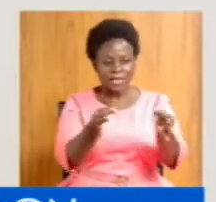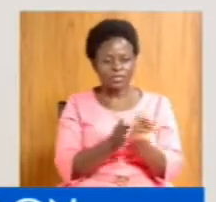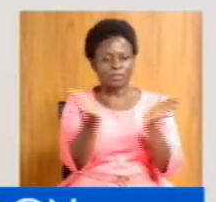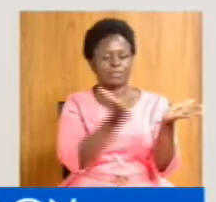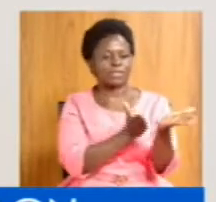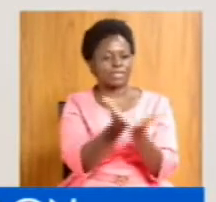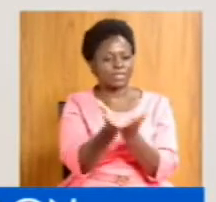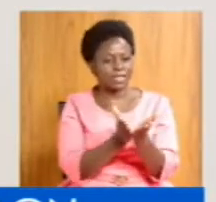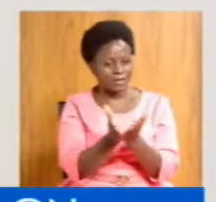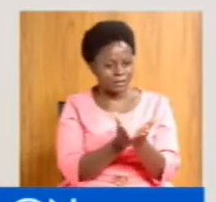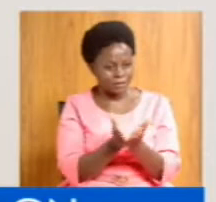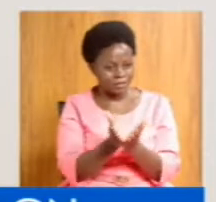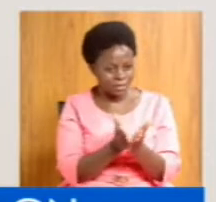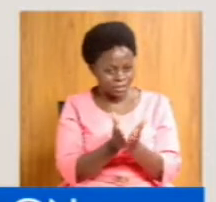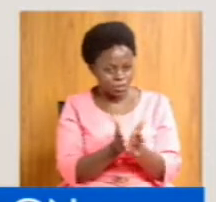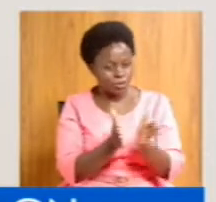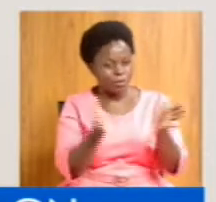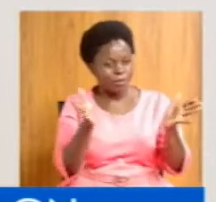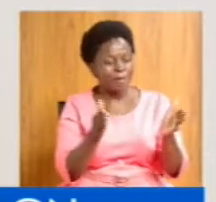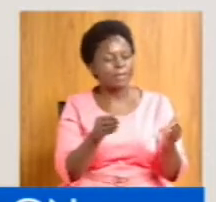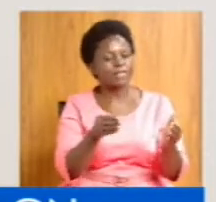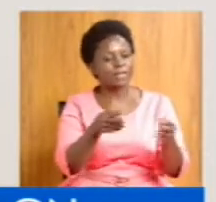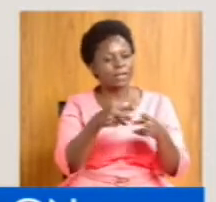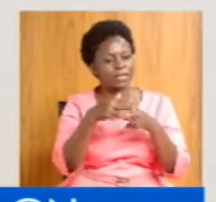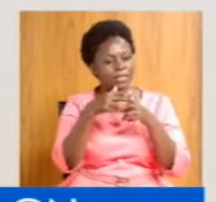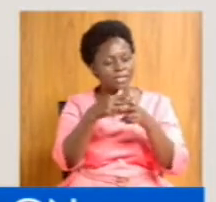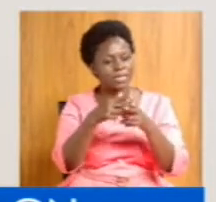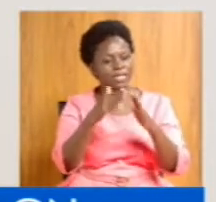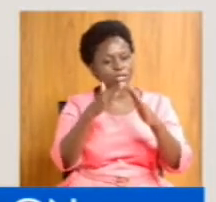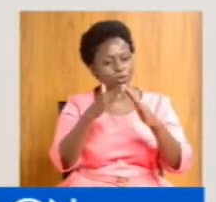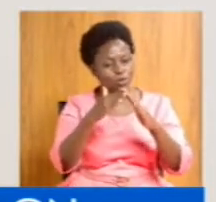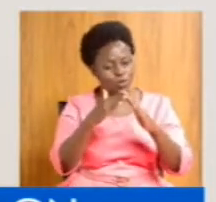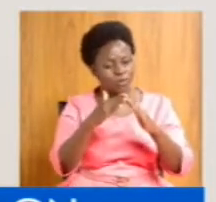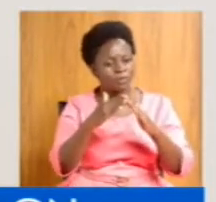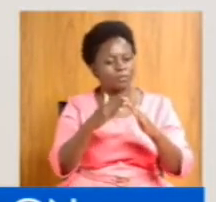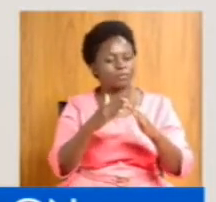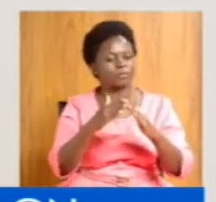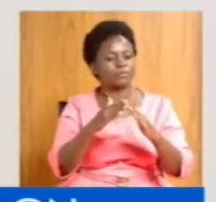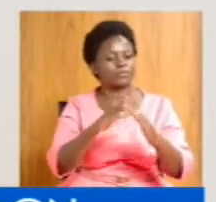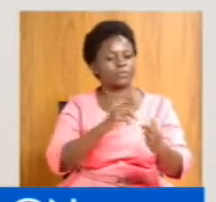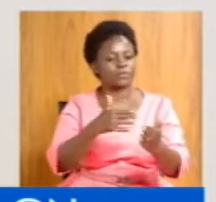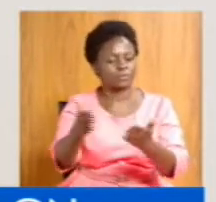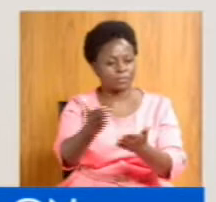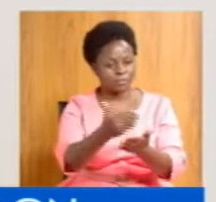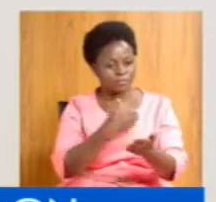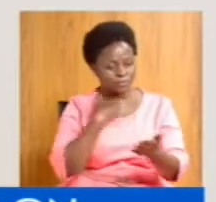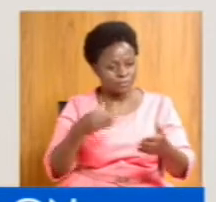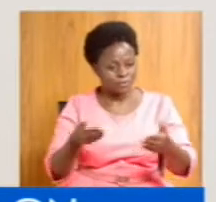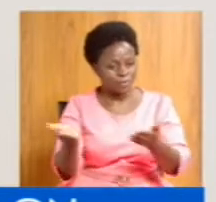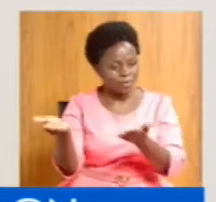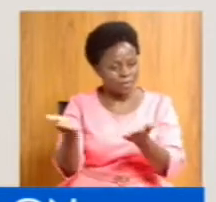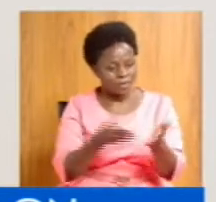a critical reflection on public date and domestic resource mobilization may I invite to the podium